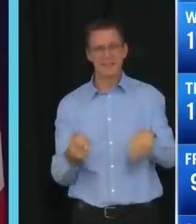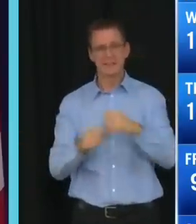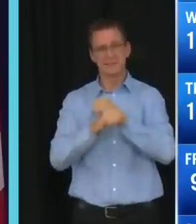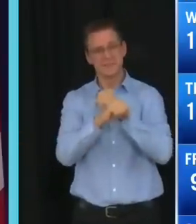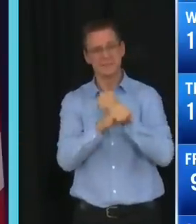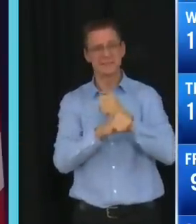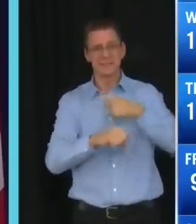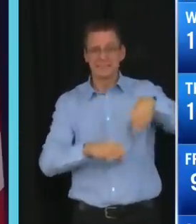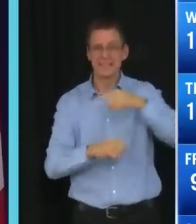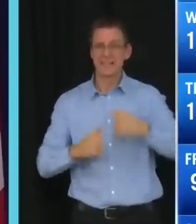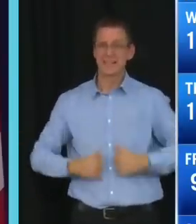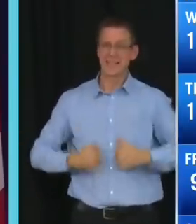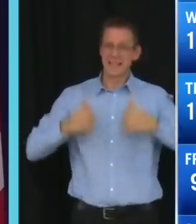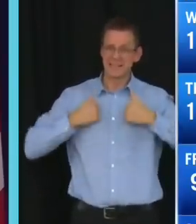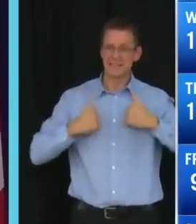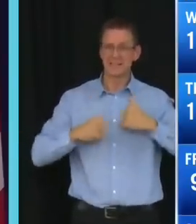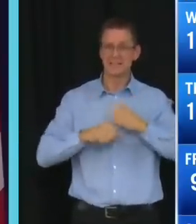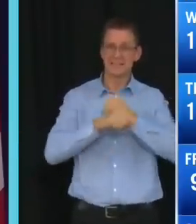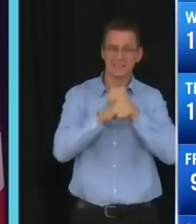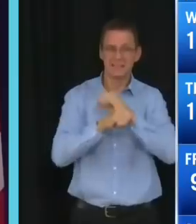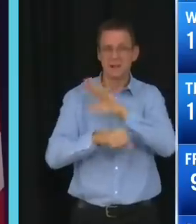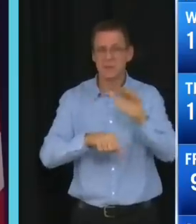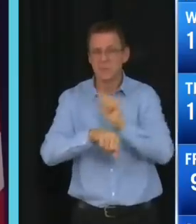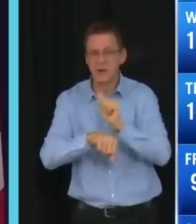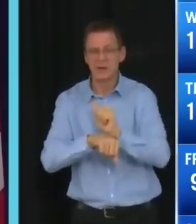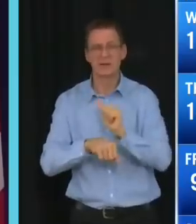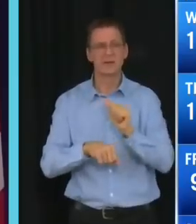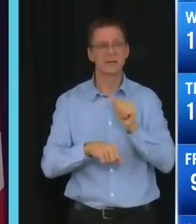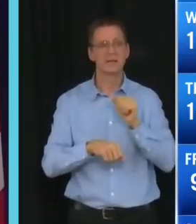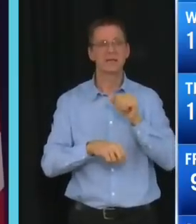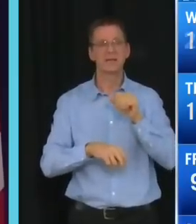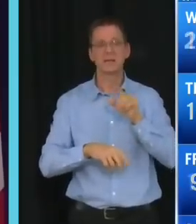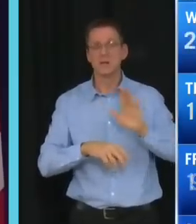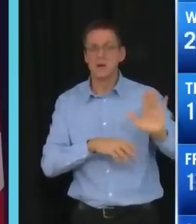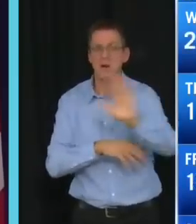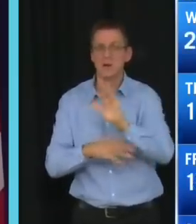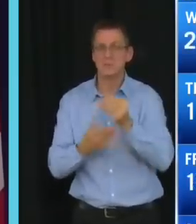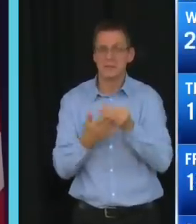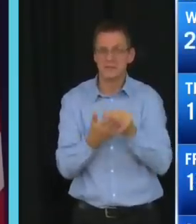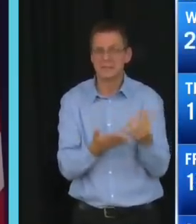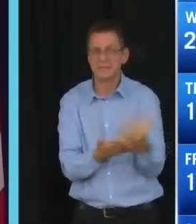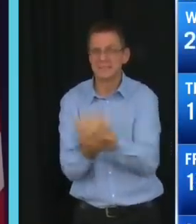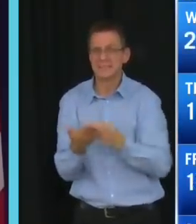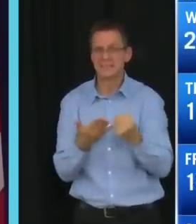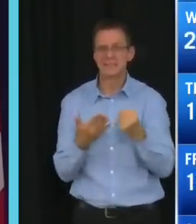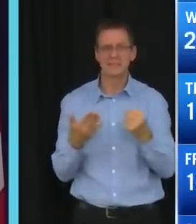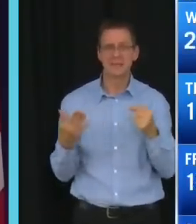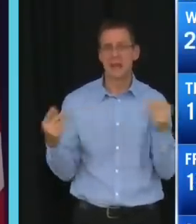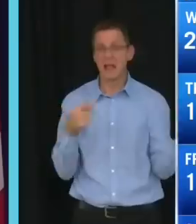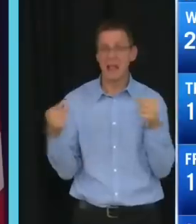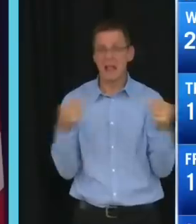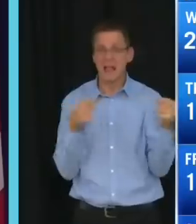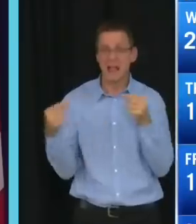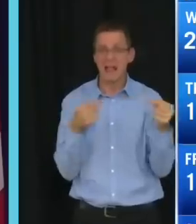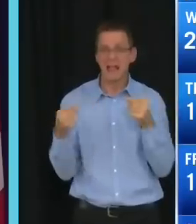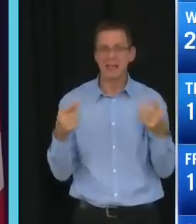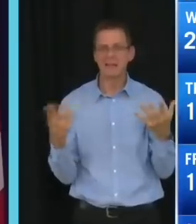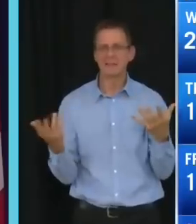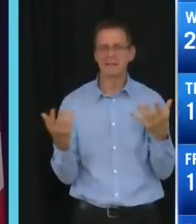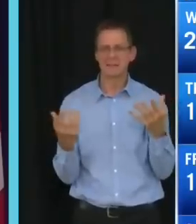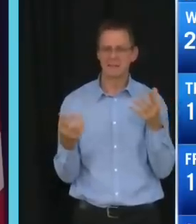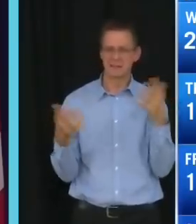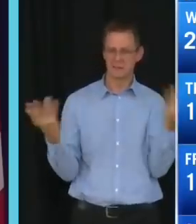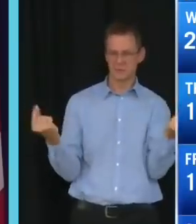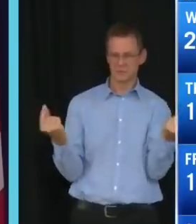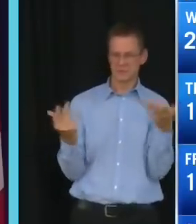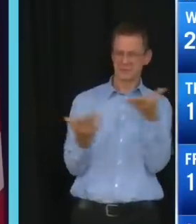seen the increasingly divisive debate about how to address the challenge of COVID. But whatever your views, I ask that you try